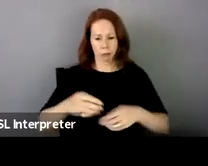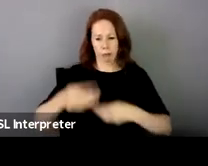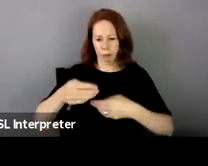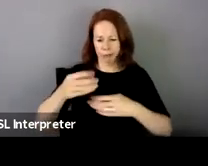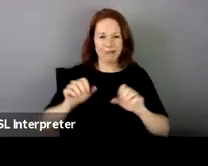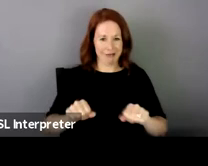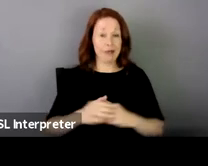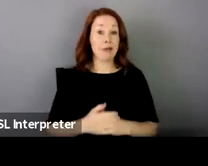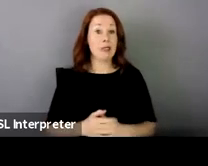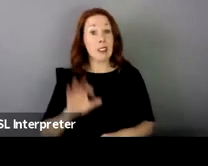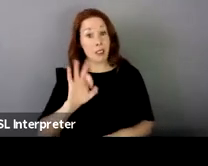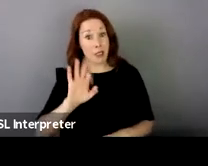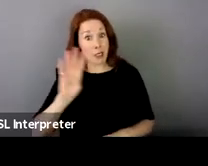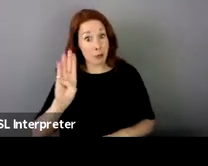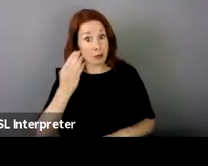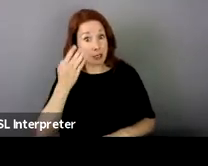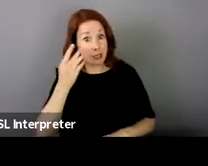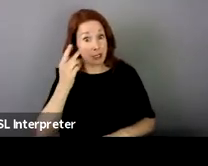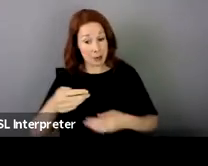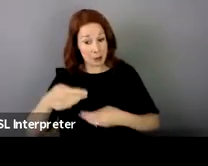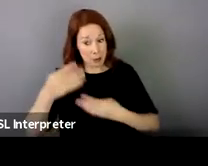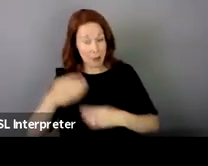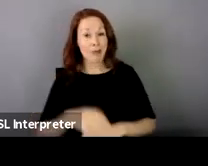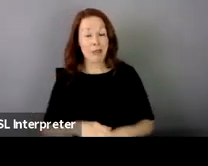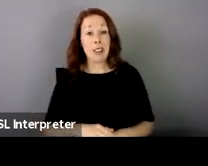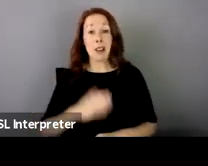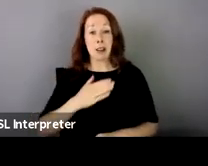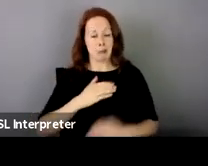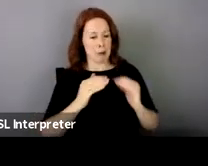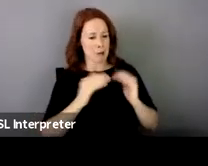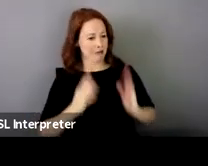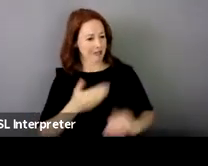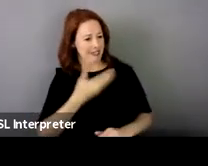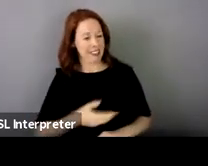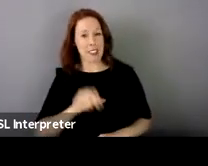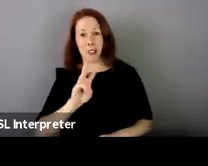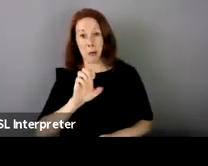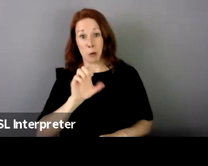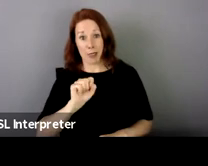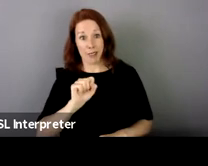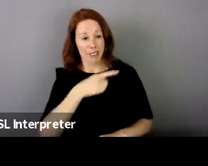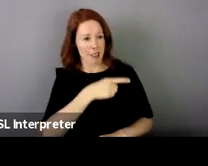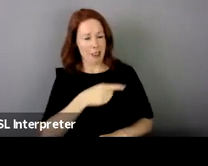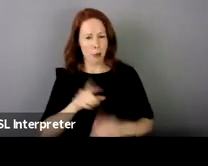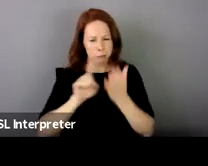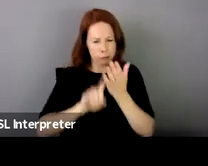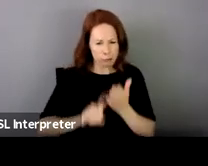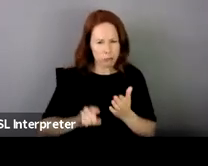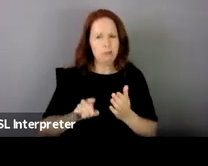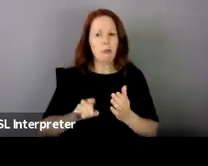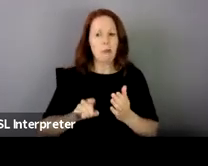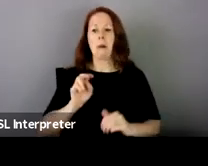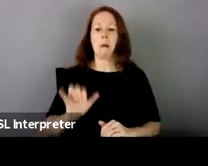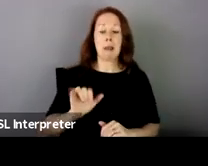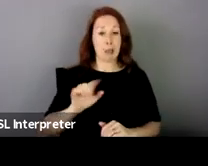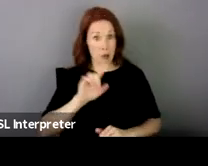joining us on Facebook, my colleague Wes is monitoring the chat there. And if you want to type your questions